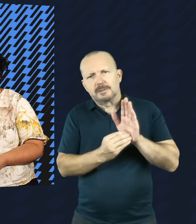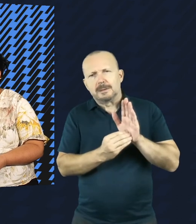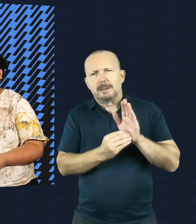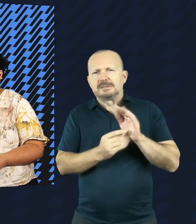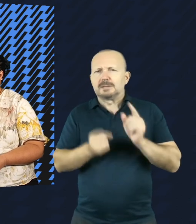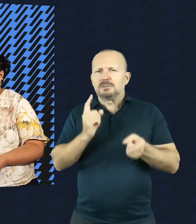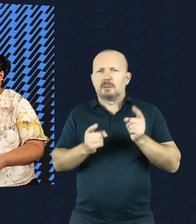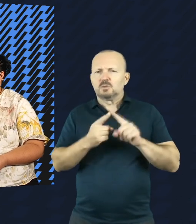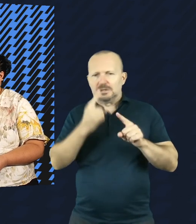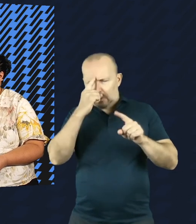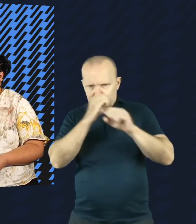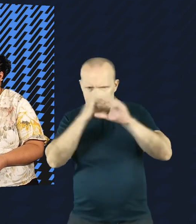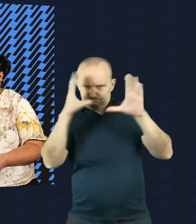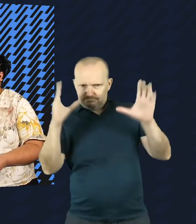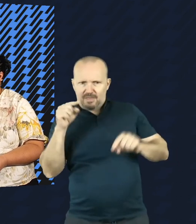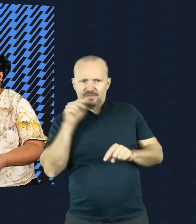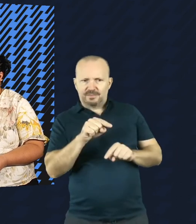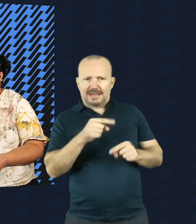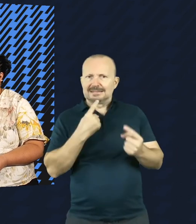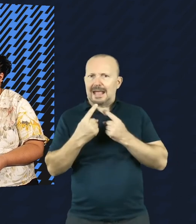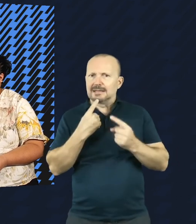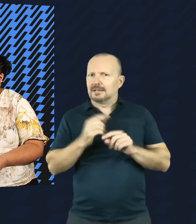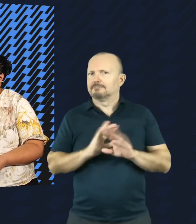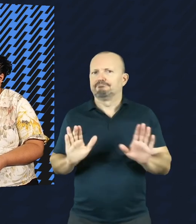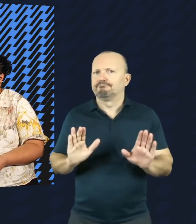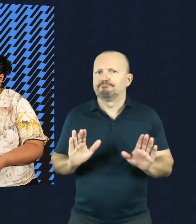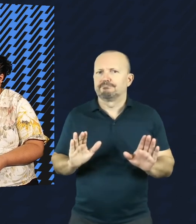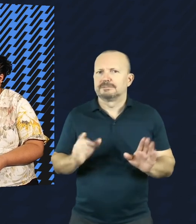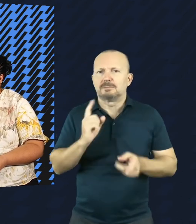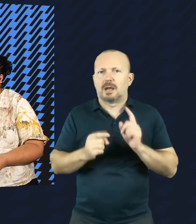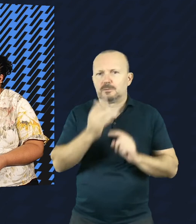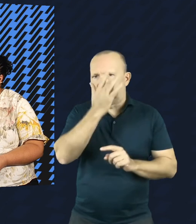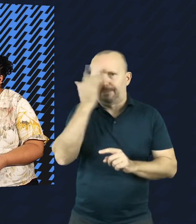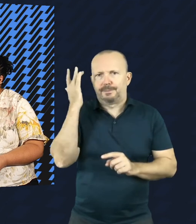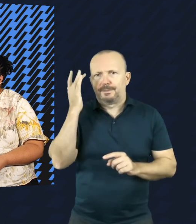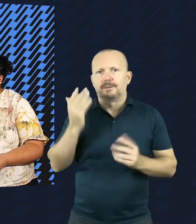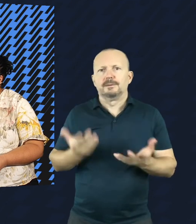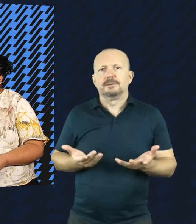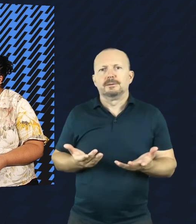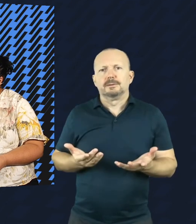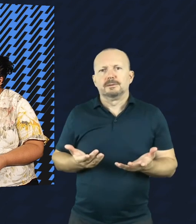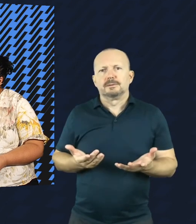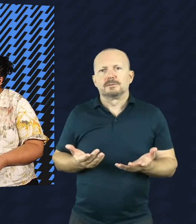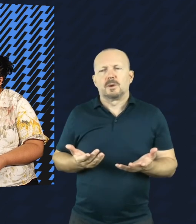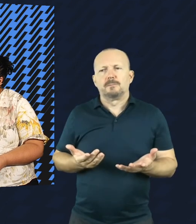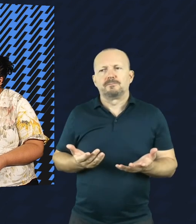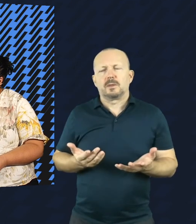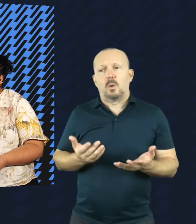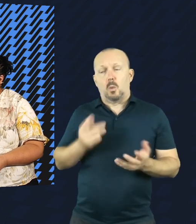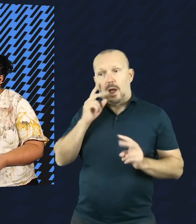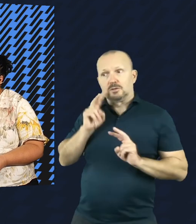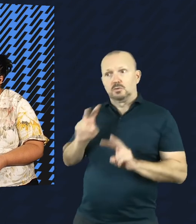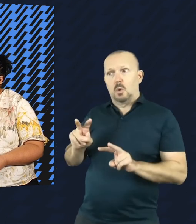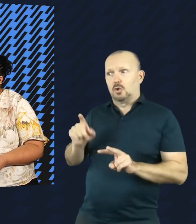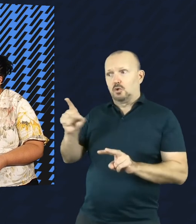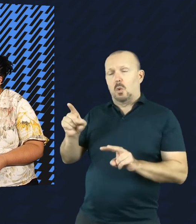and what captured me when I first saw you present on this is actually this everything in this framework could be relevant to what we're